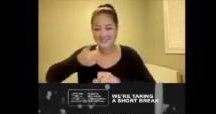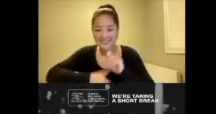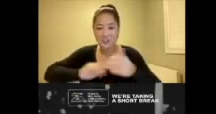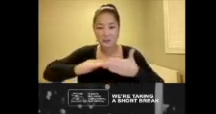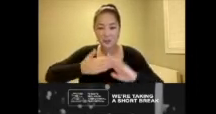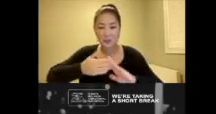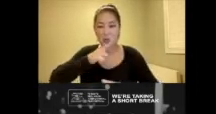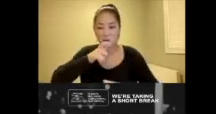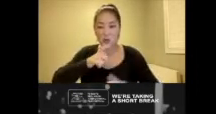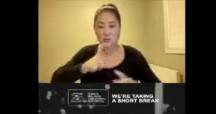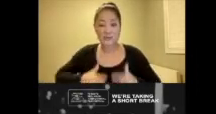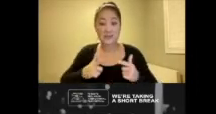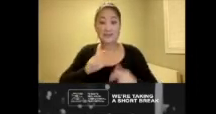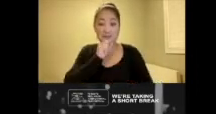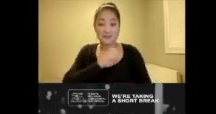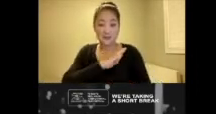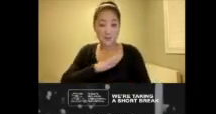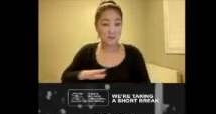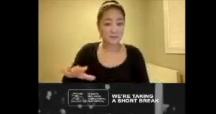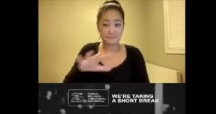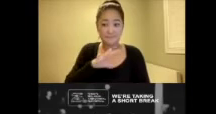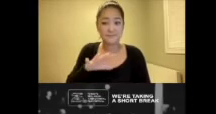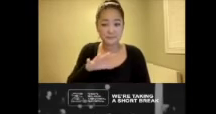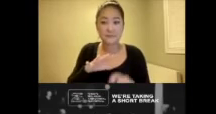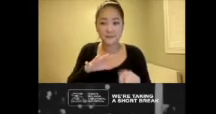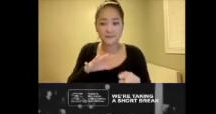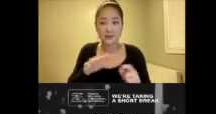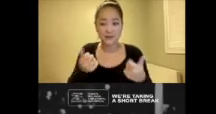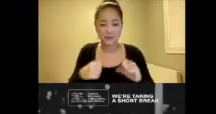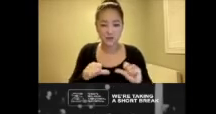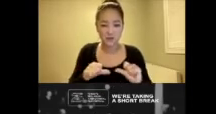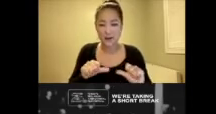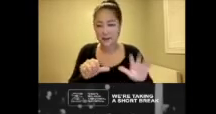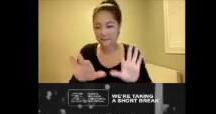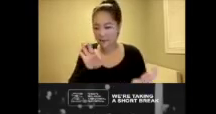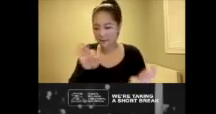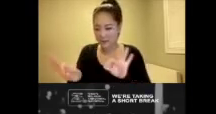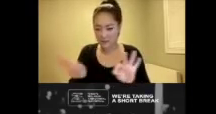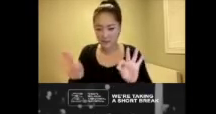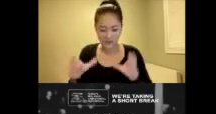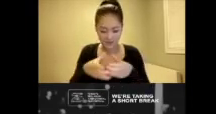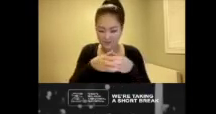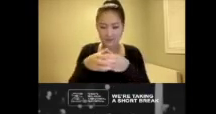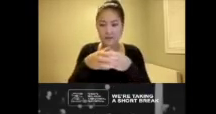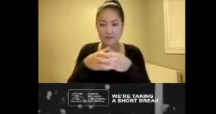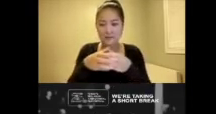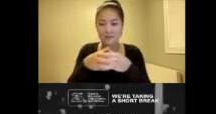make up Scarborough, and try to bring those to life, because those representations aren't